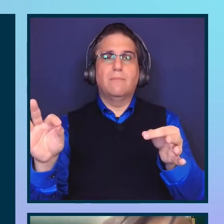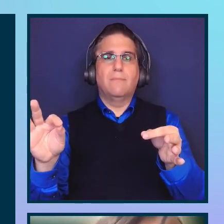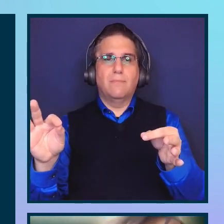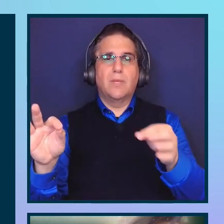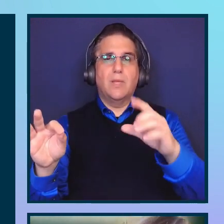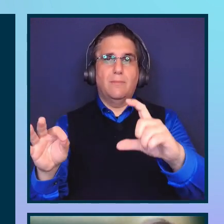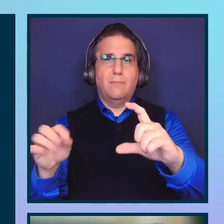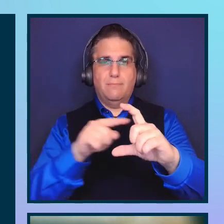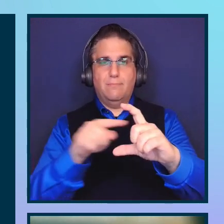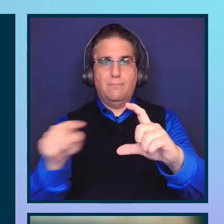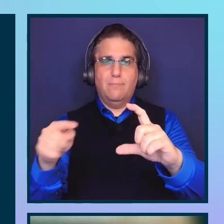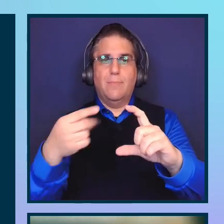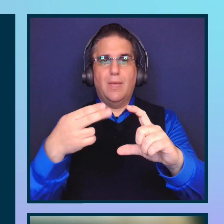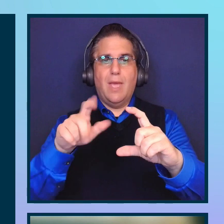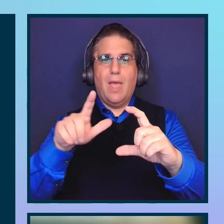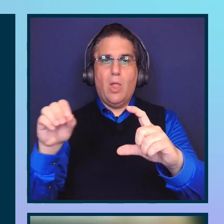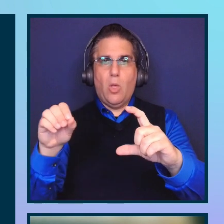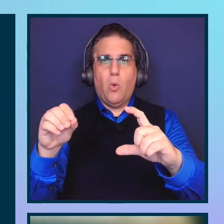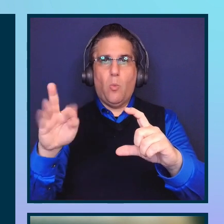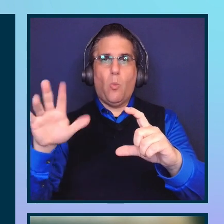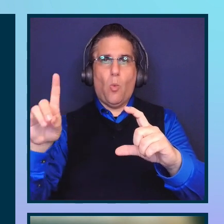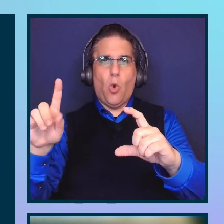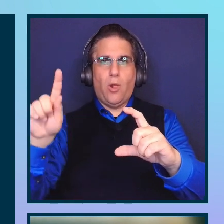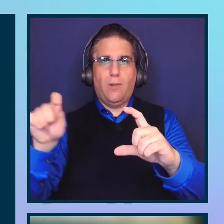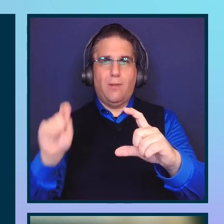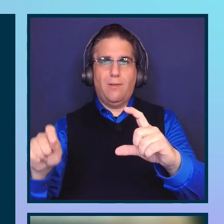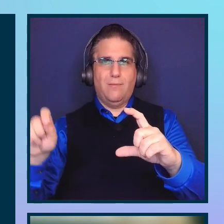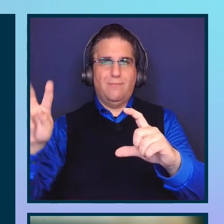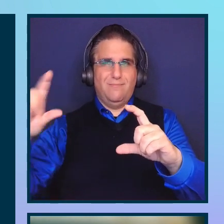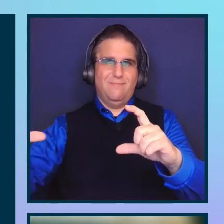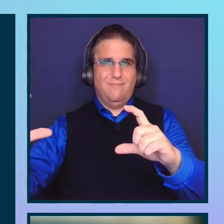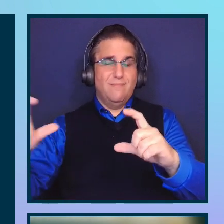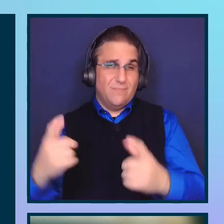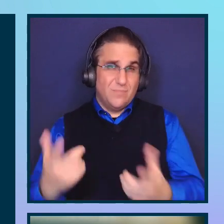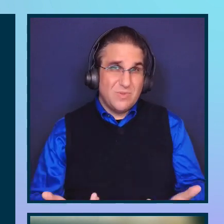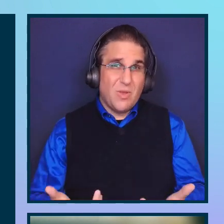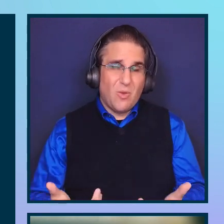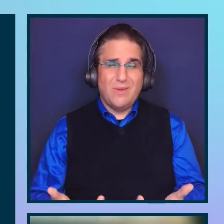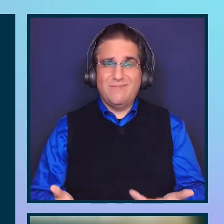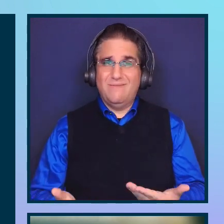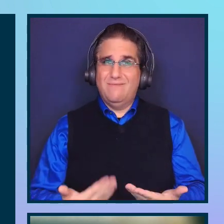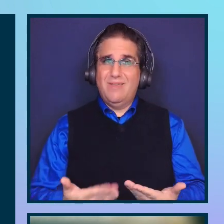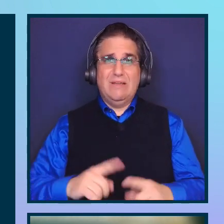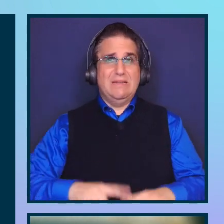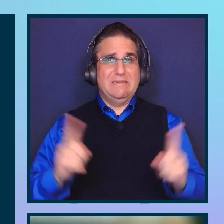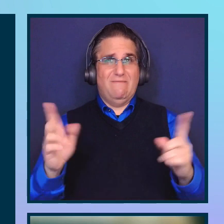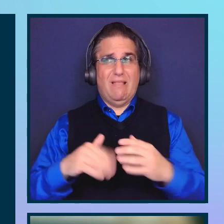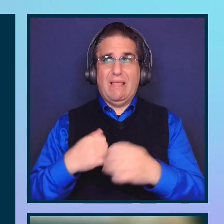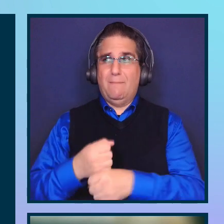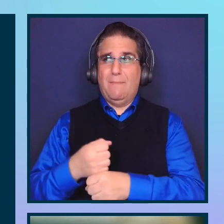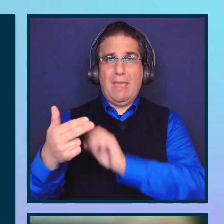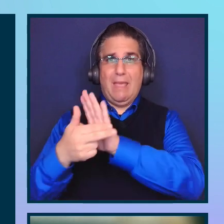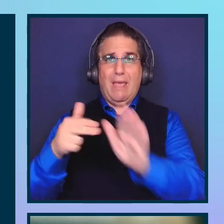it is as simple as that. It is quite a different game than creating a label text element with UIKit. So I